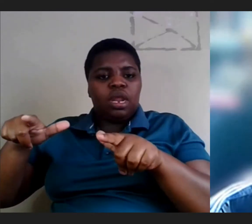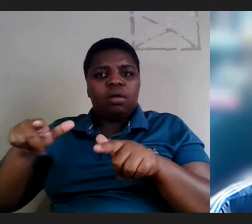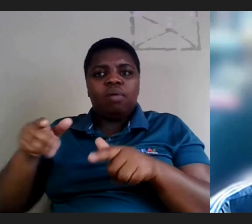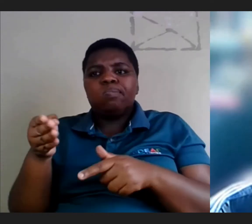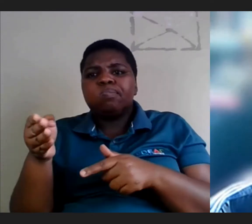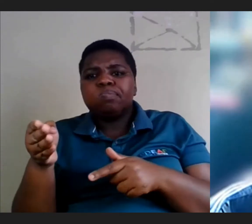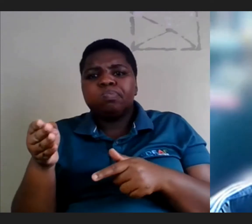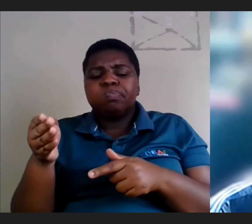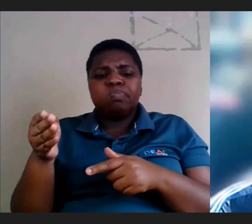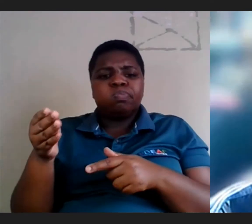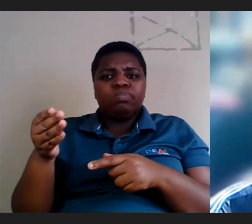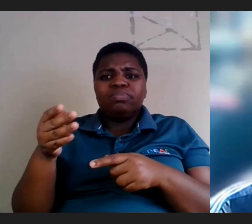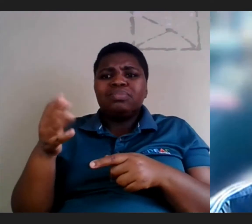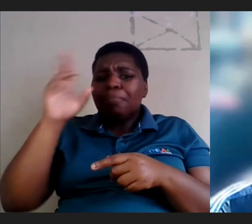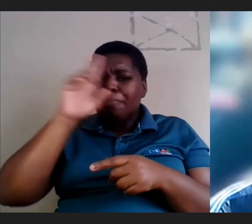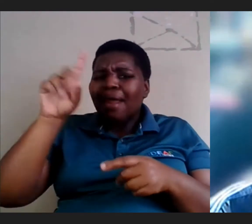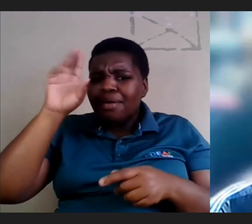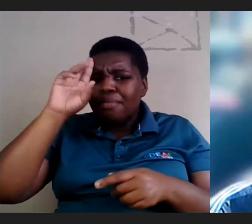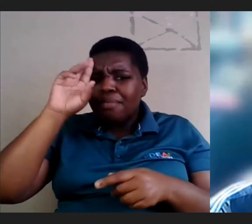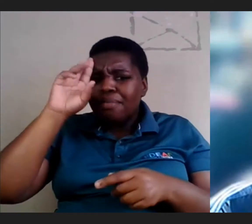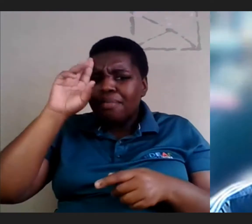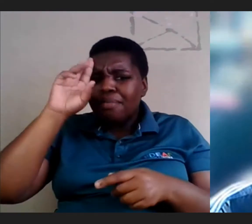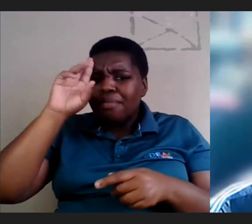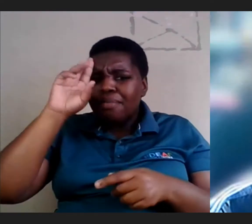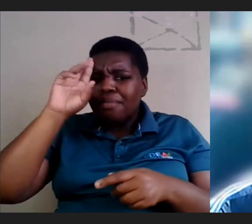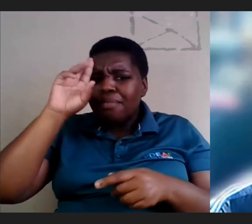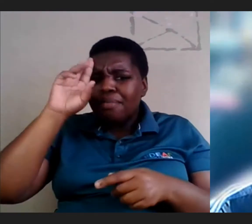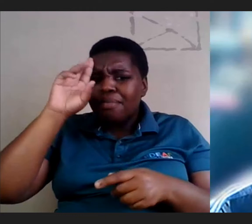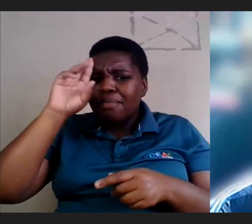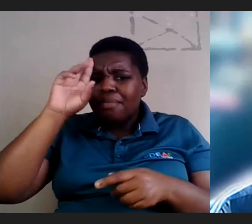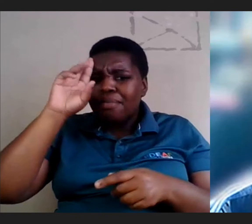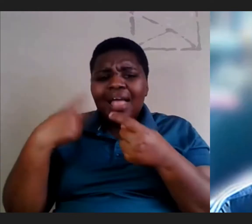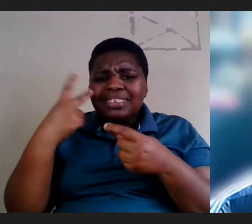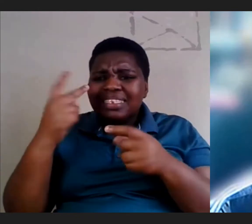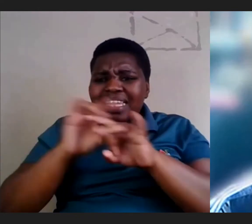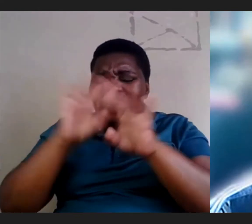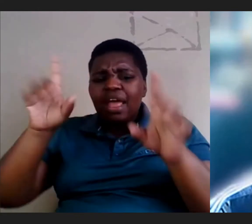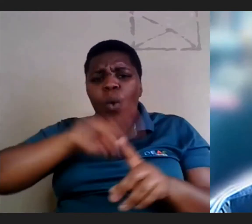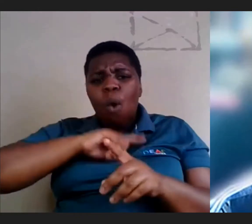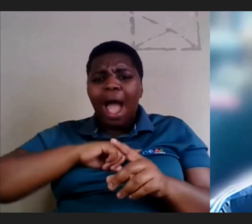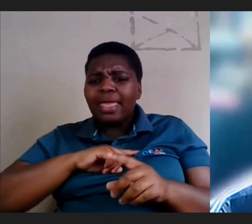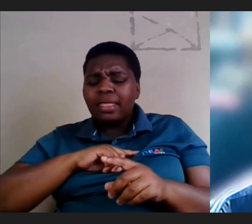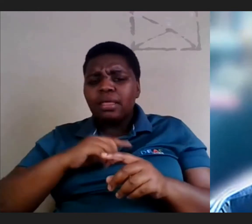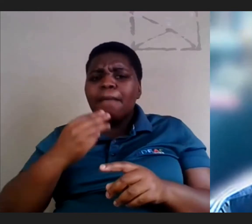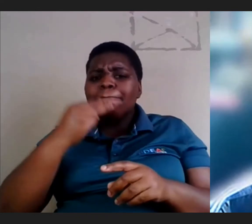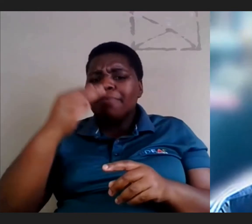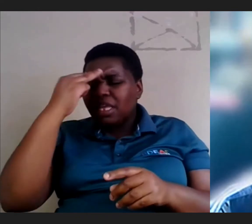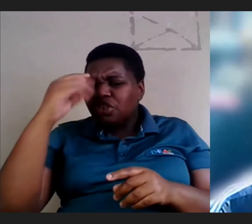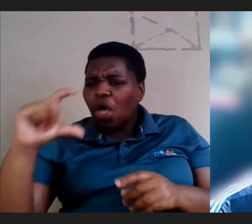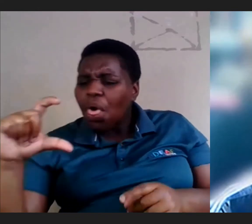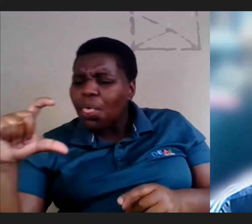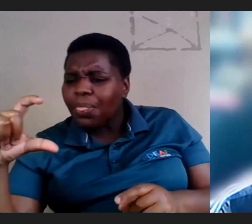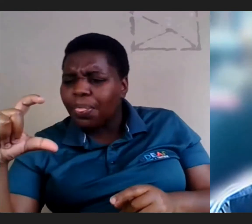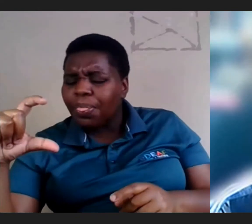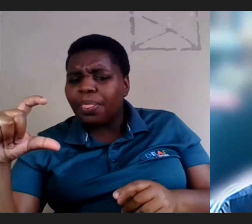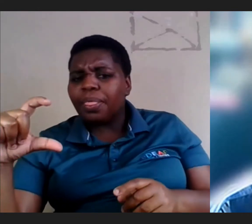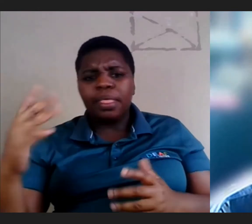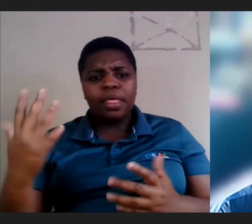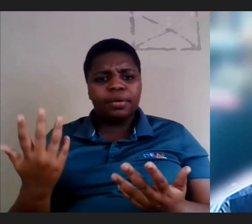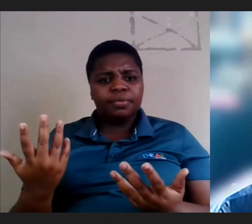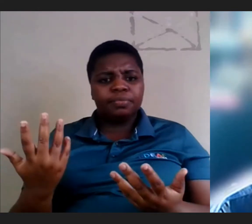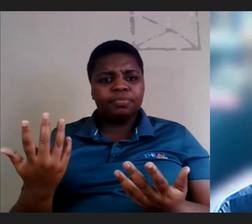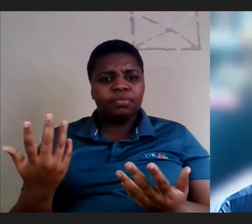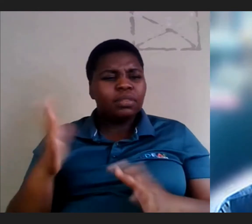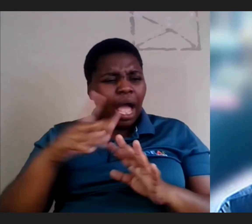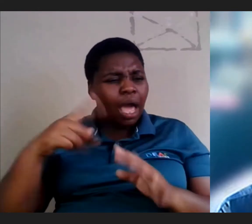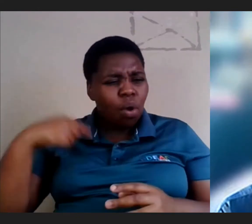was a challenge with people not being able to see them clearly at all times. And I don't think that this was to do with